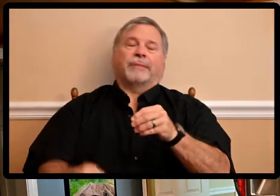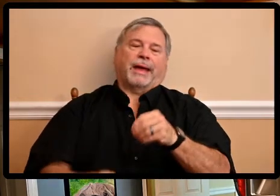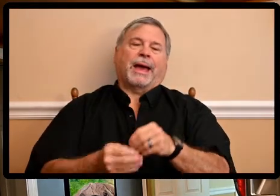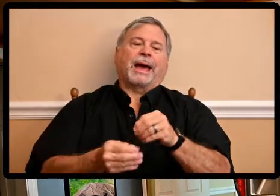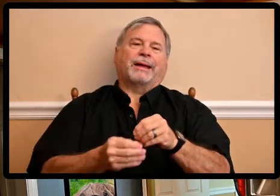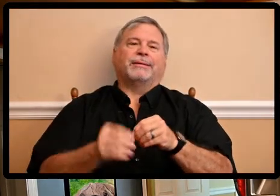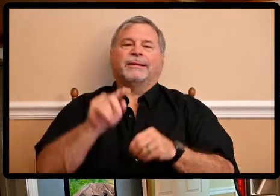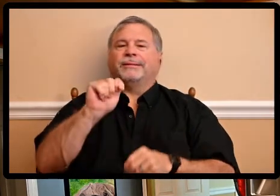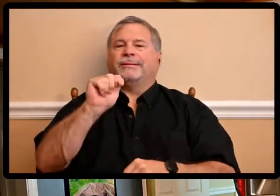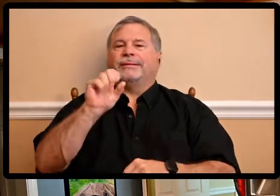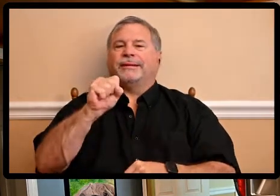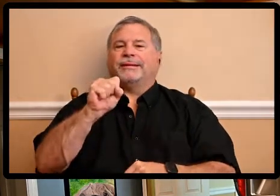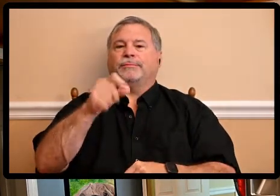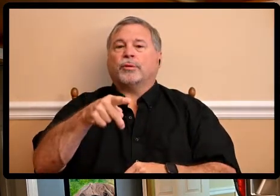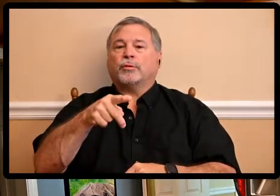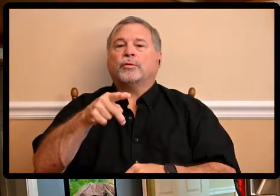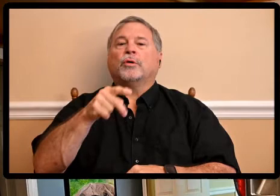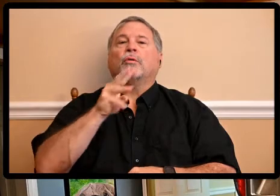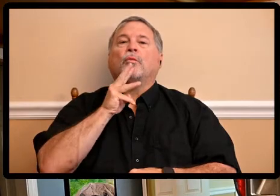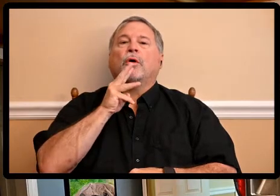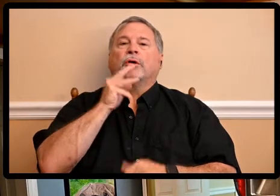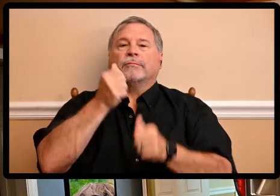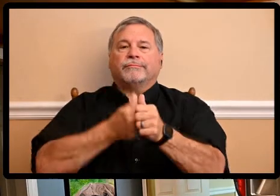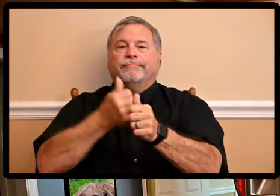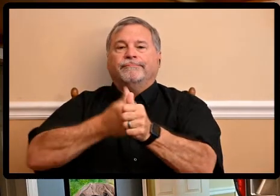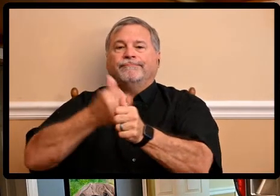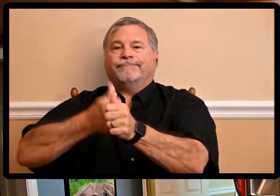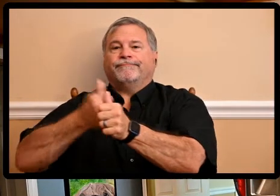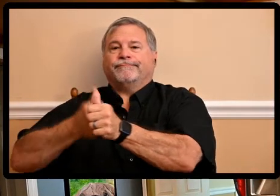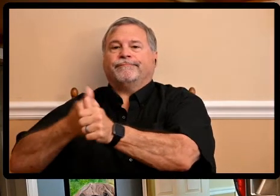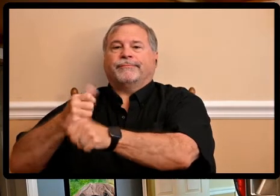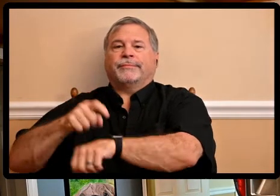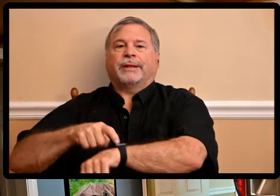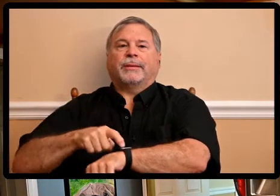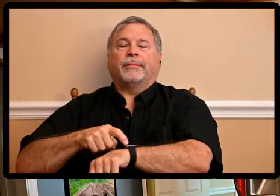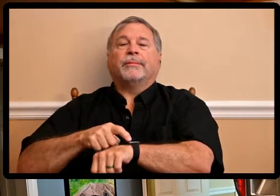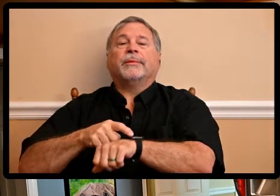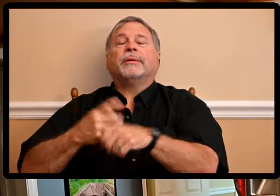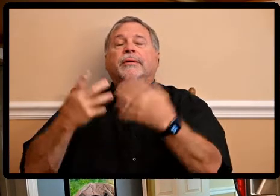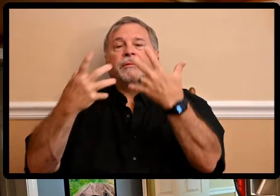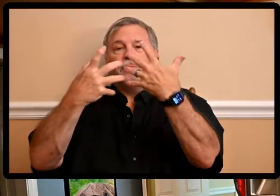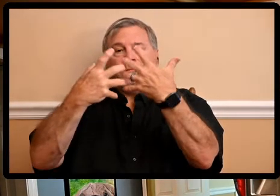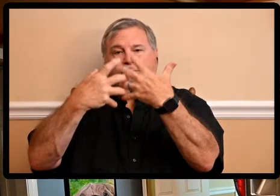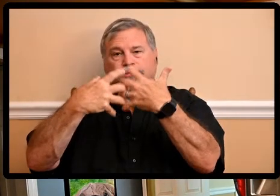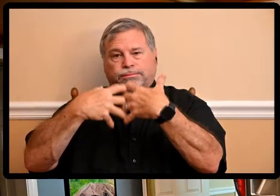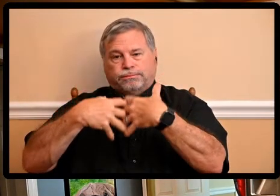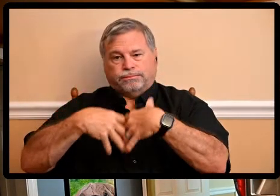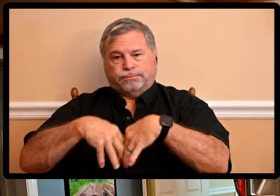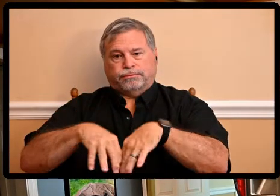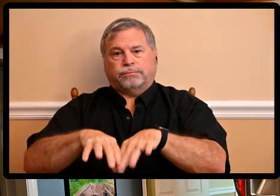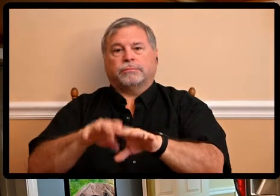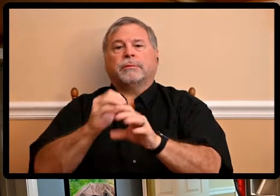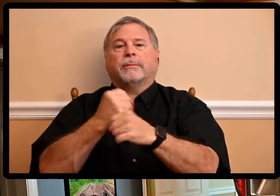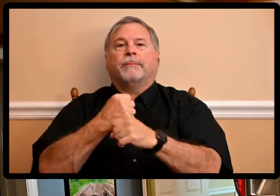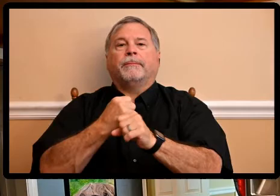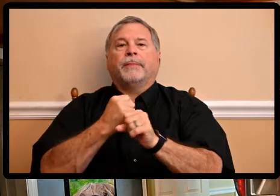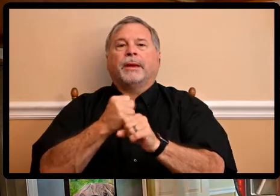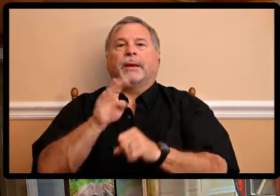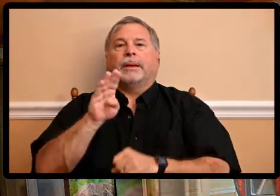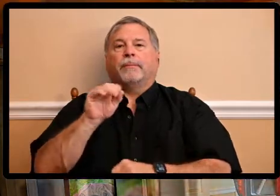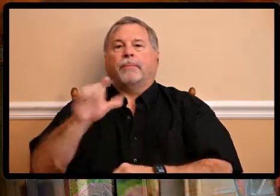a teaspoon of water at a time, and it'll eventually start to bind together and make a ball of